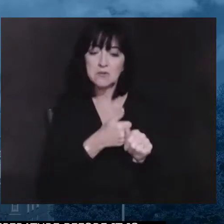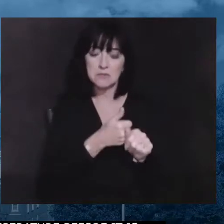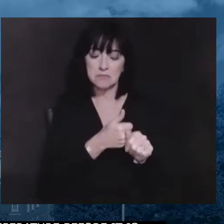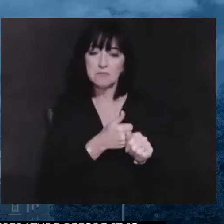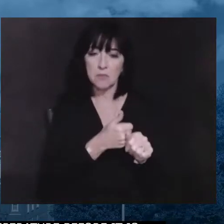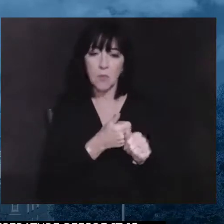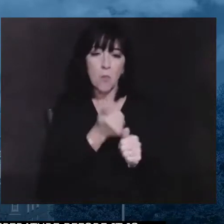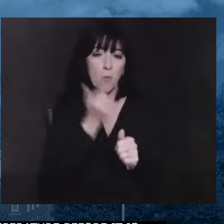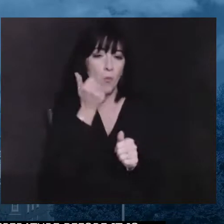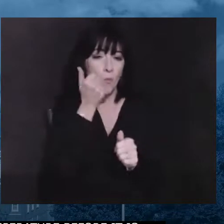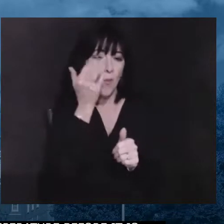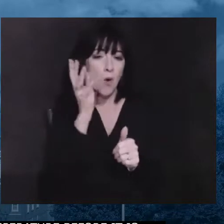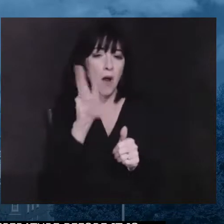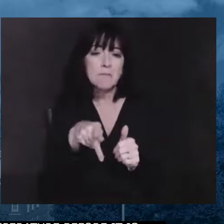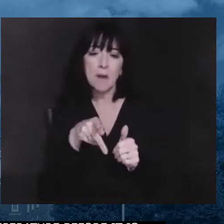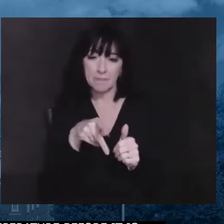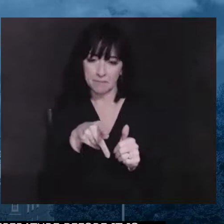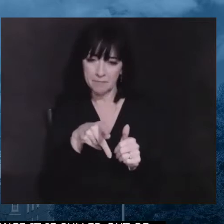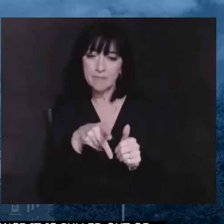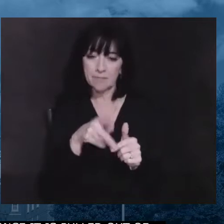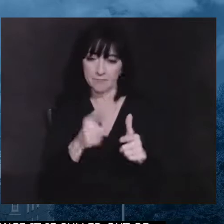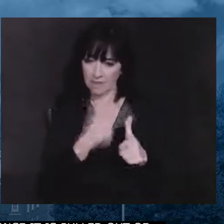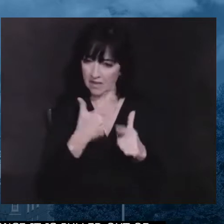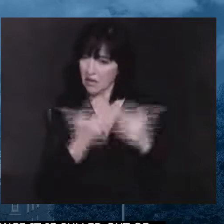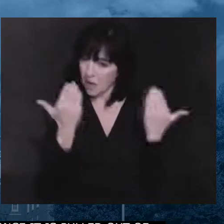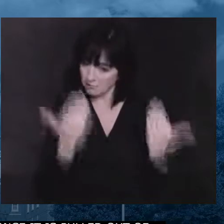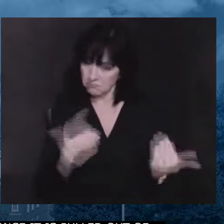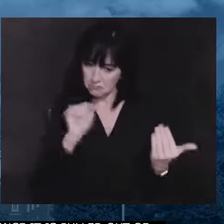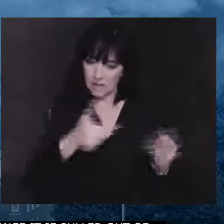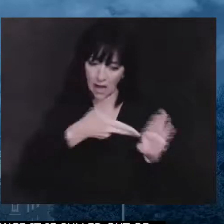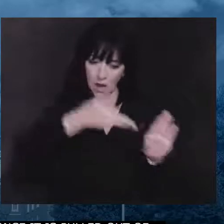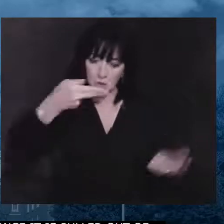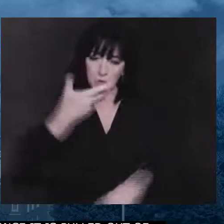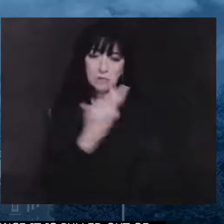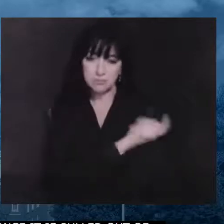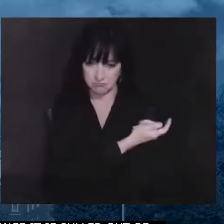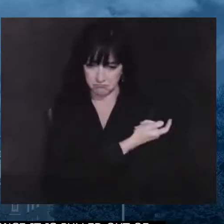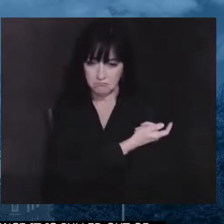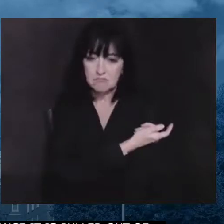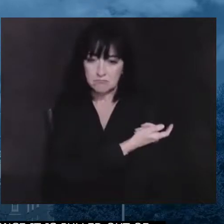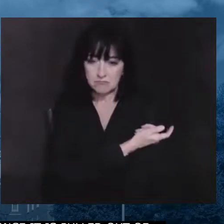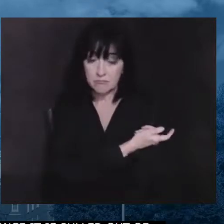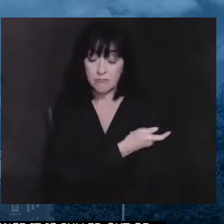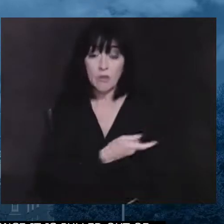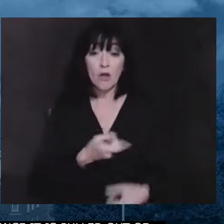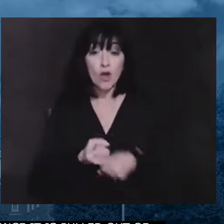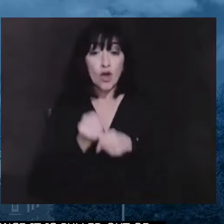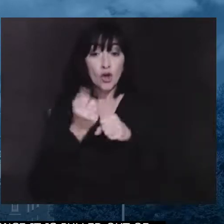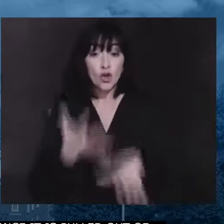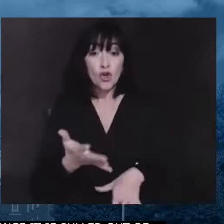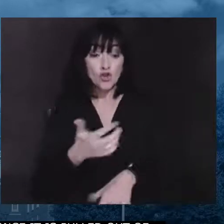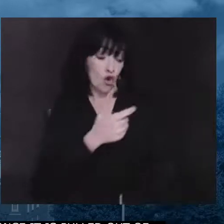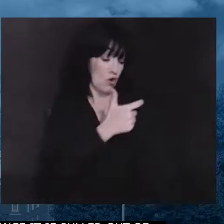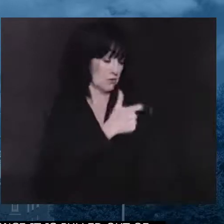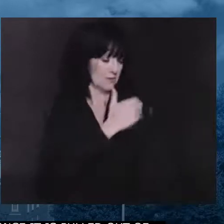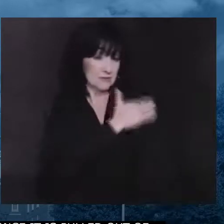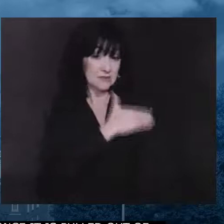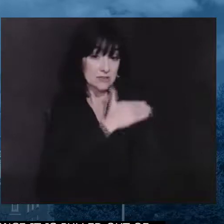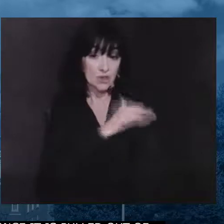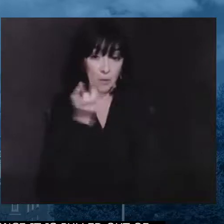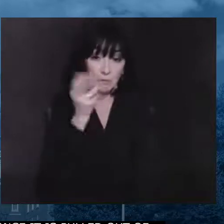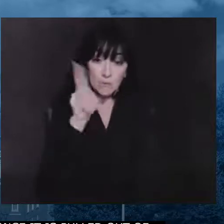temperature, and then it can be administered. And it does not cause burning or stinging when it's administered.